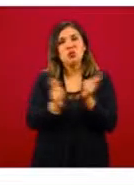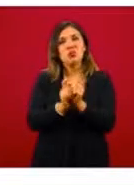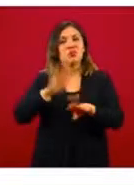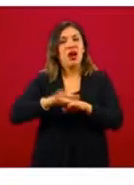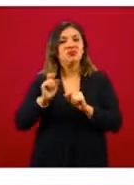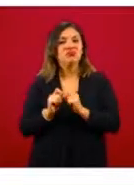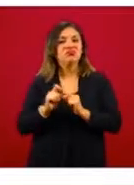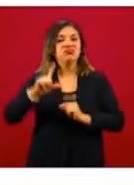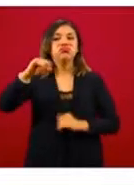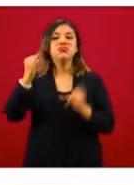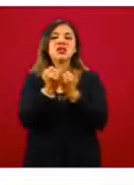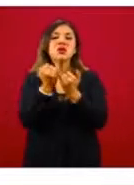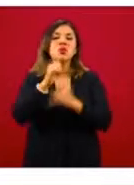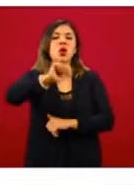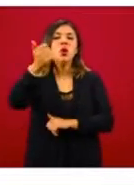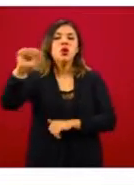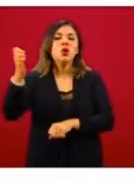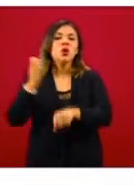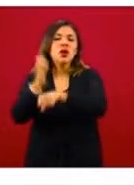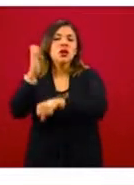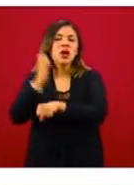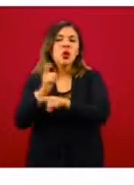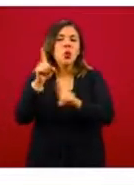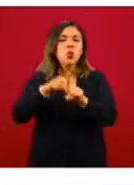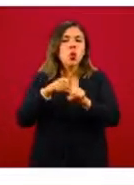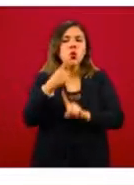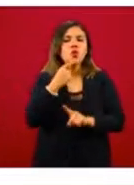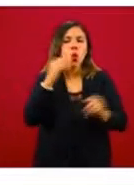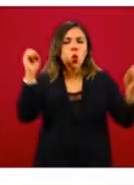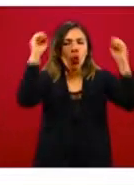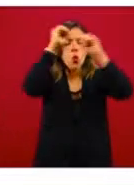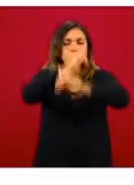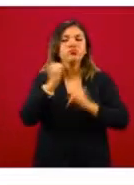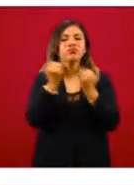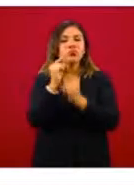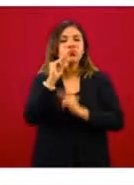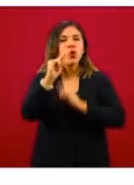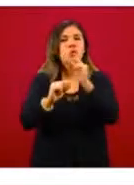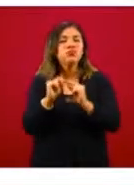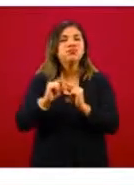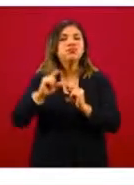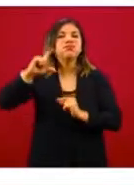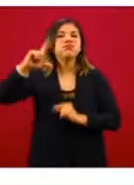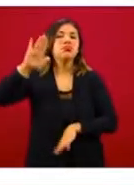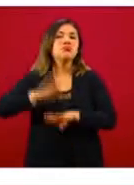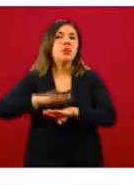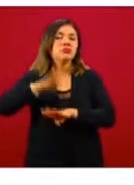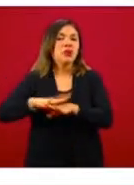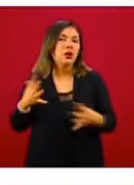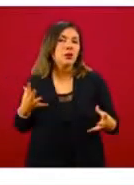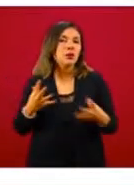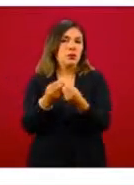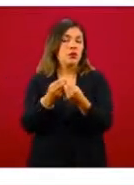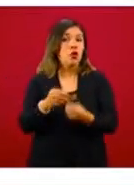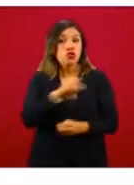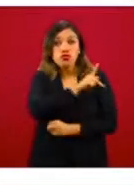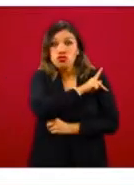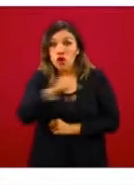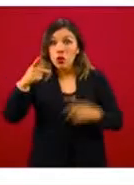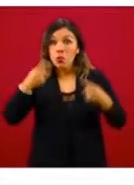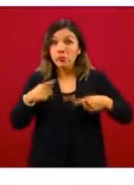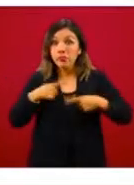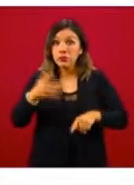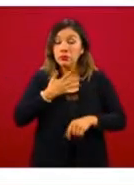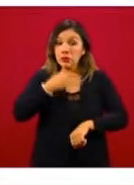is getting up into that group over on the left that are in dark maroon, and that's the cumulative burden